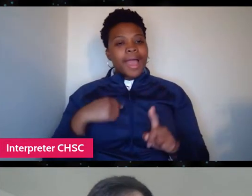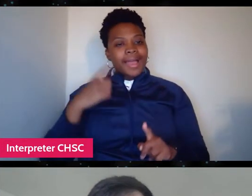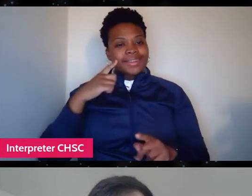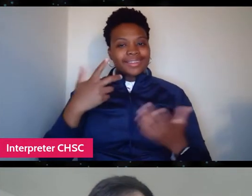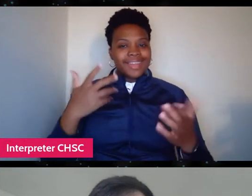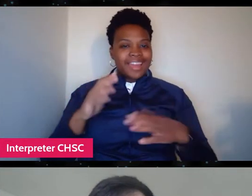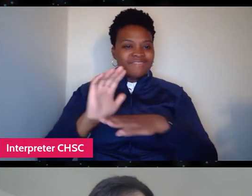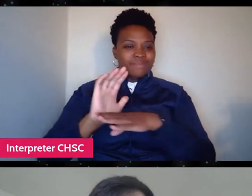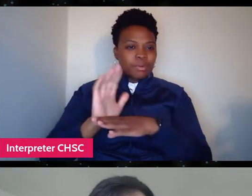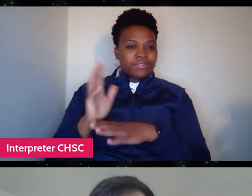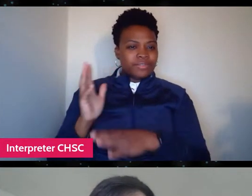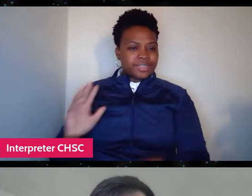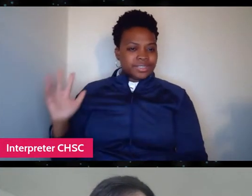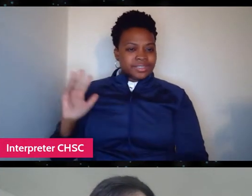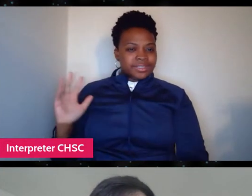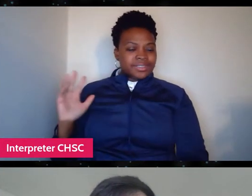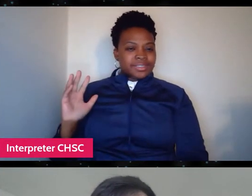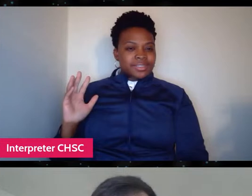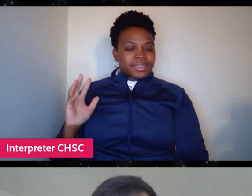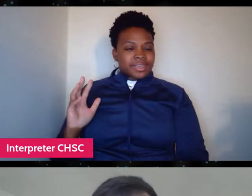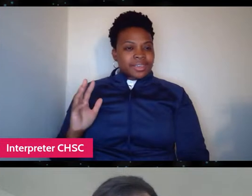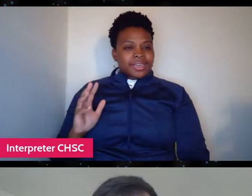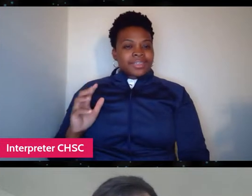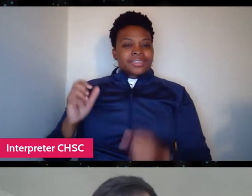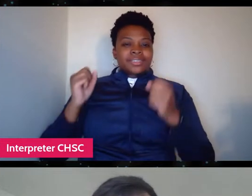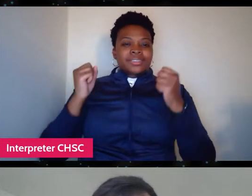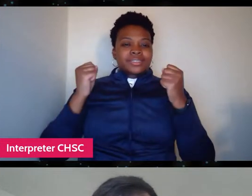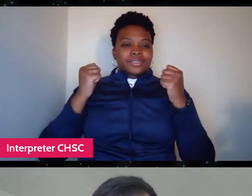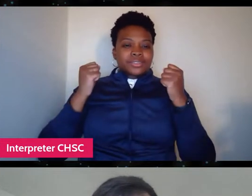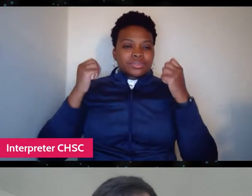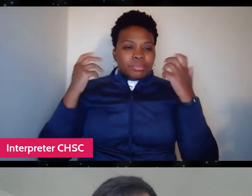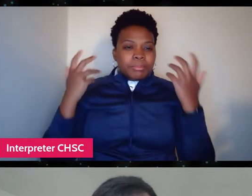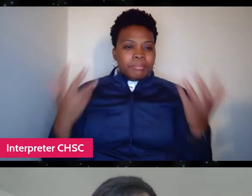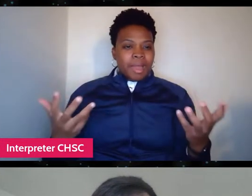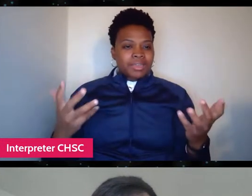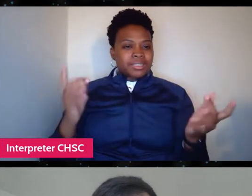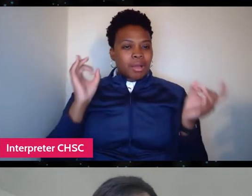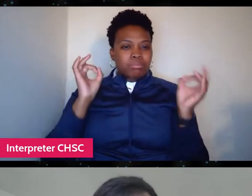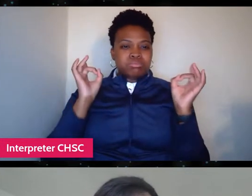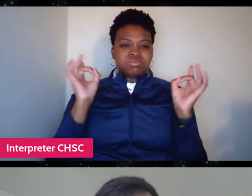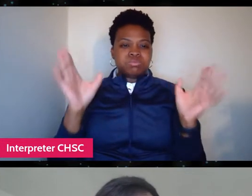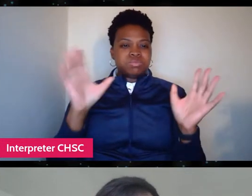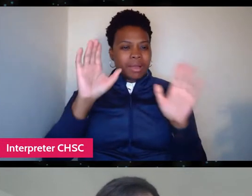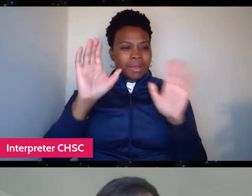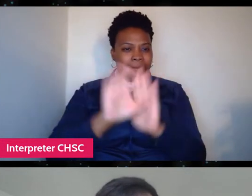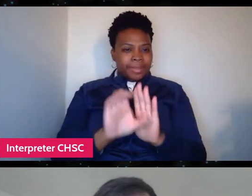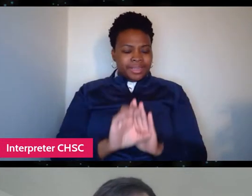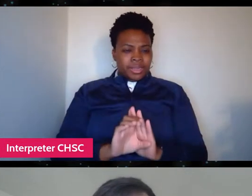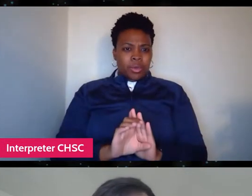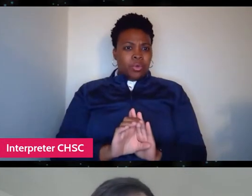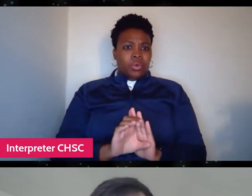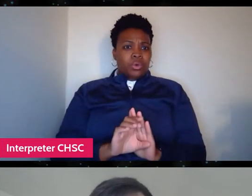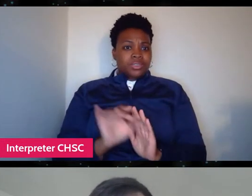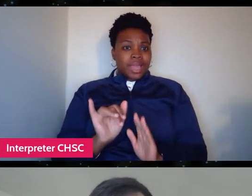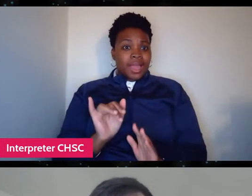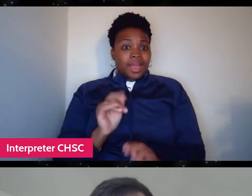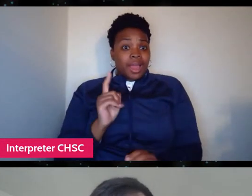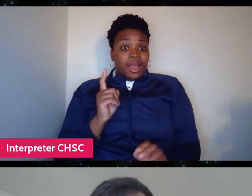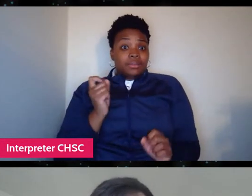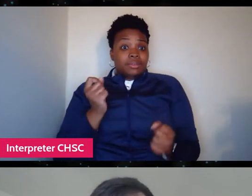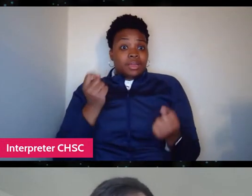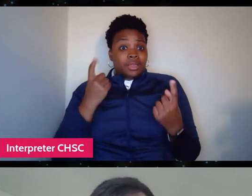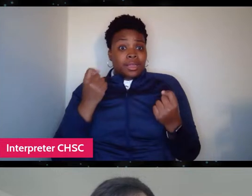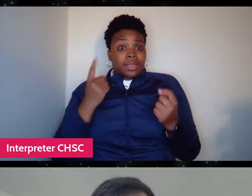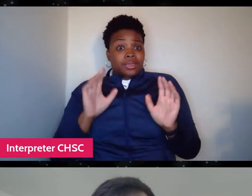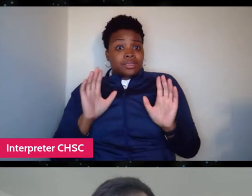films in the past that there's so much horrific imagery that, like, we get it. Like, we know